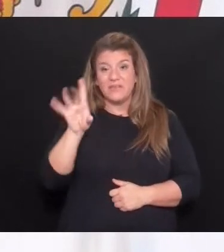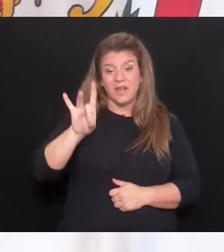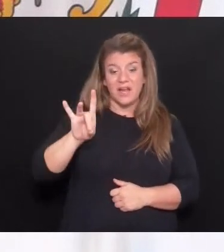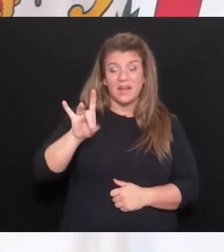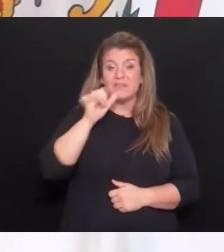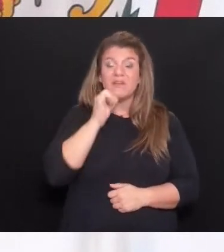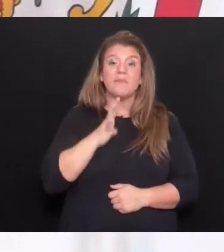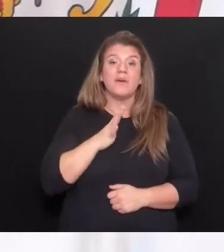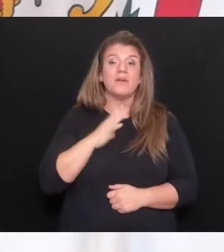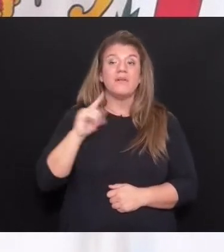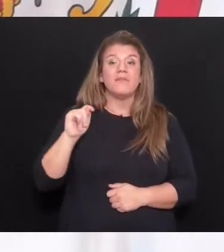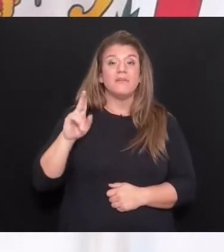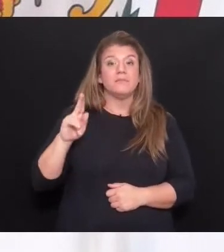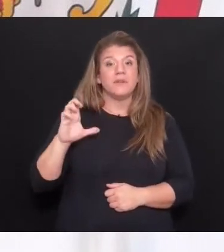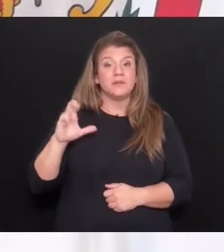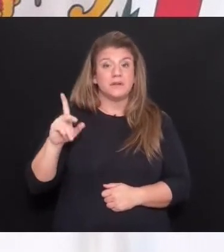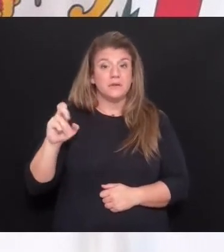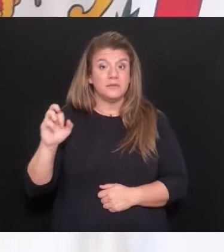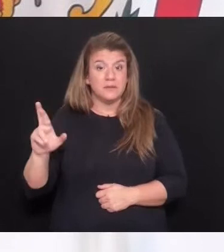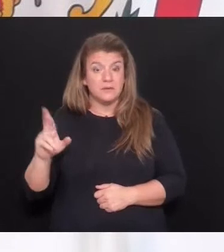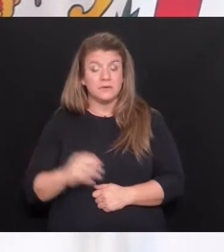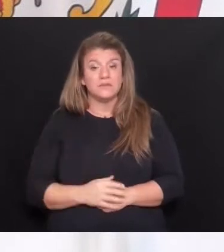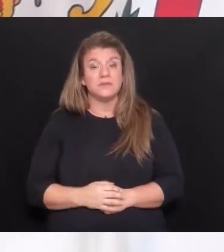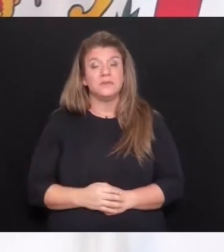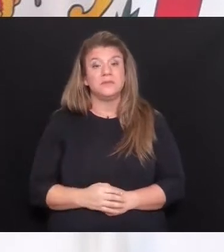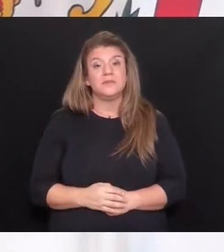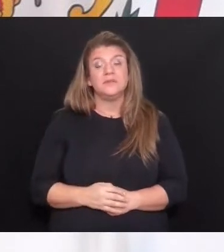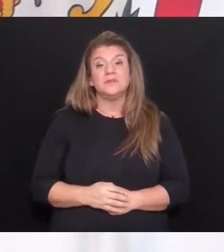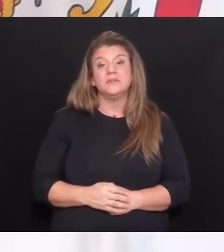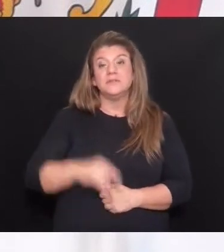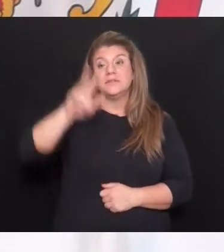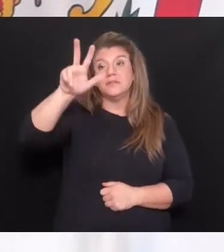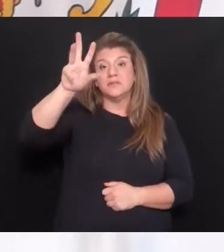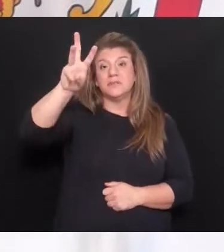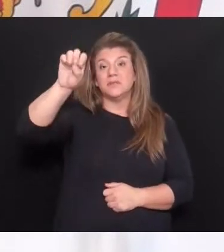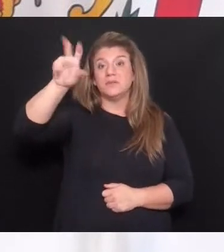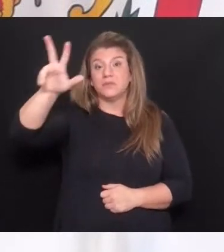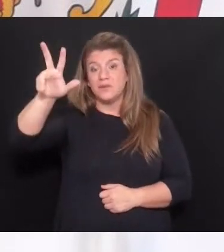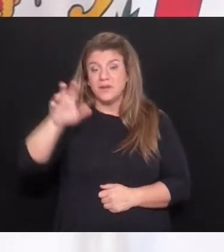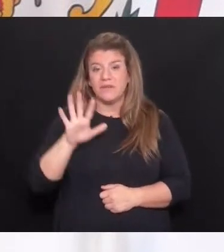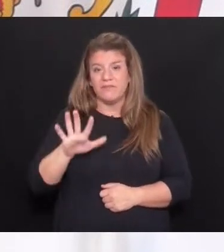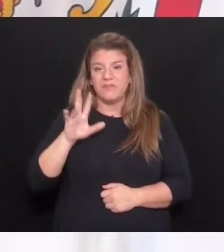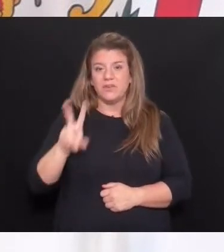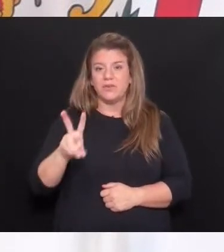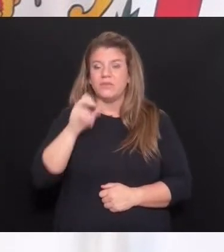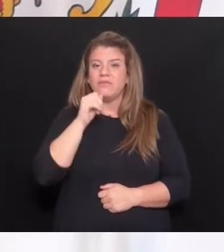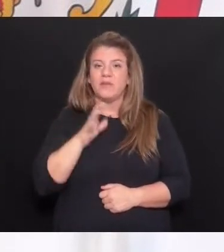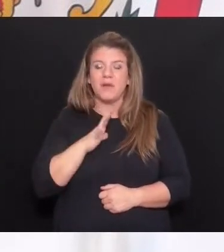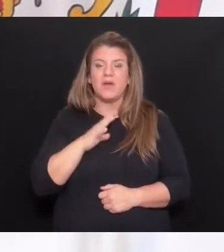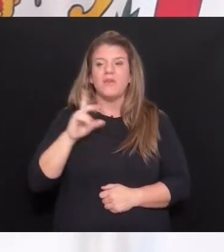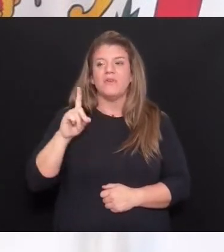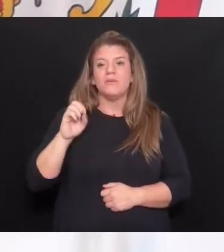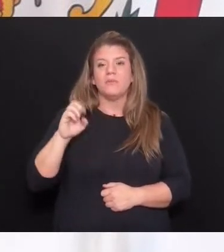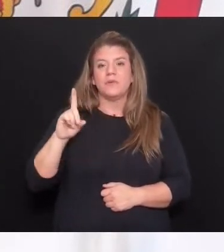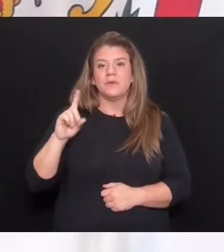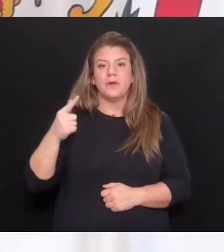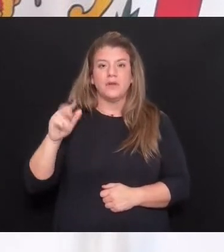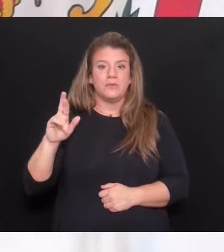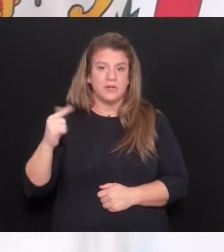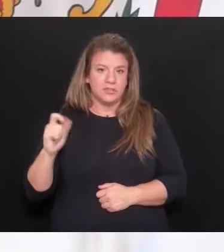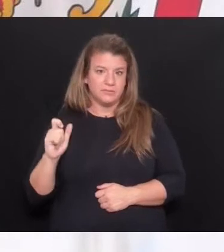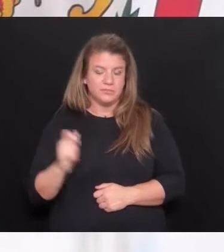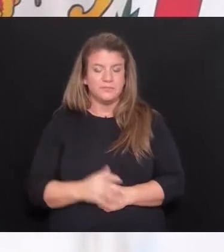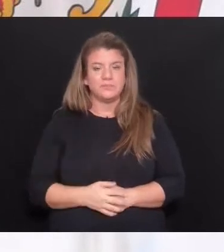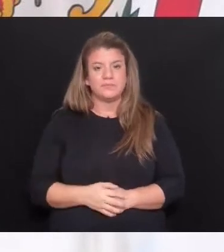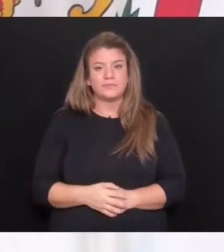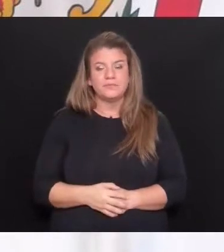78-year-old female from Tucker County. The 3,603rd death, a 52-year-old female from Doddridge County.